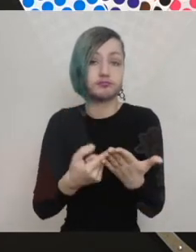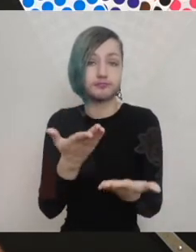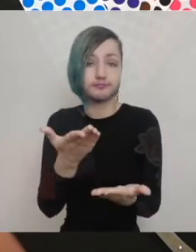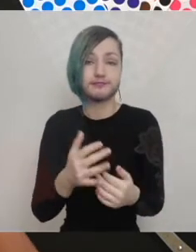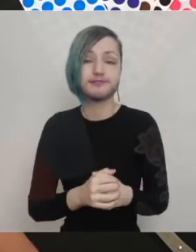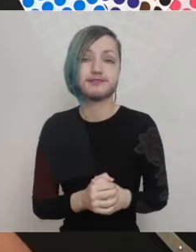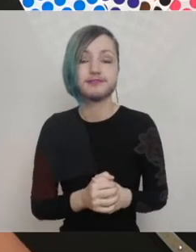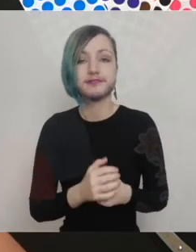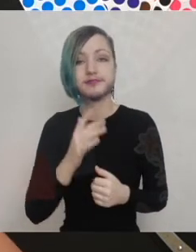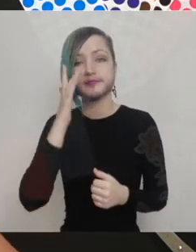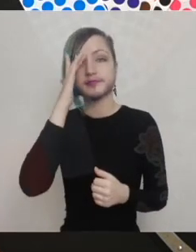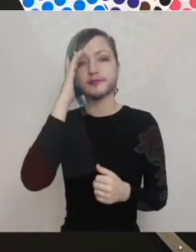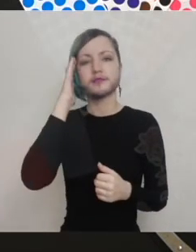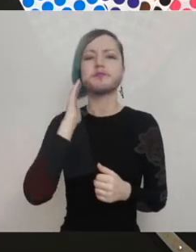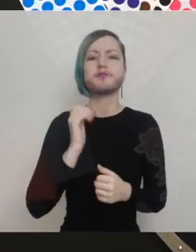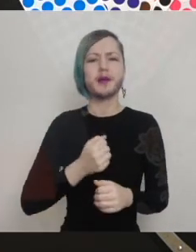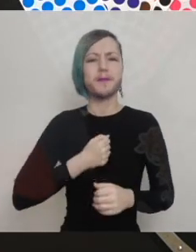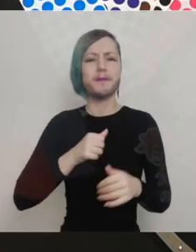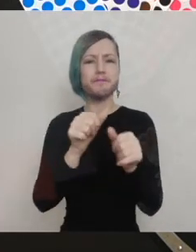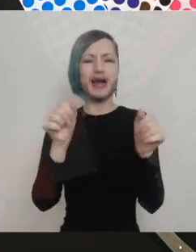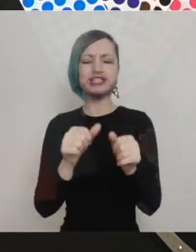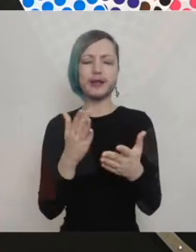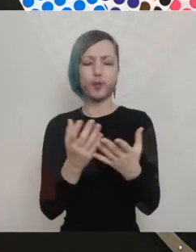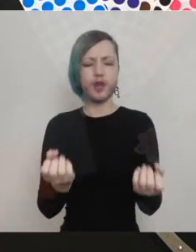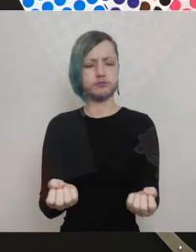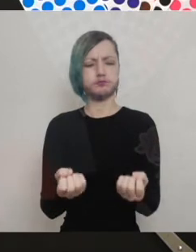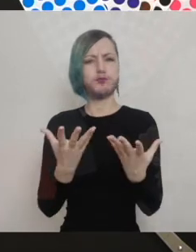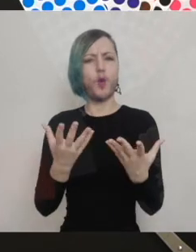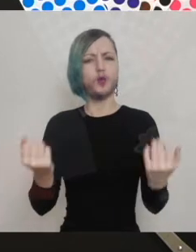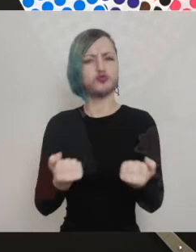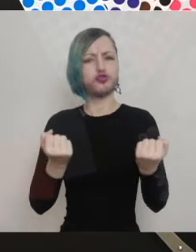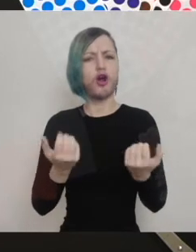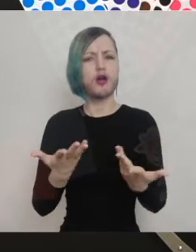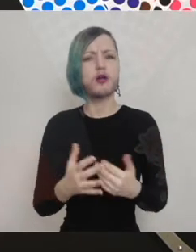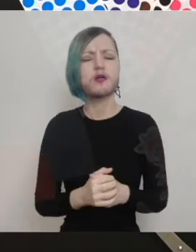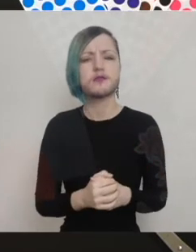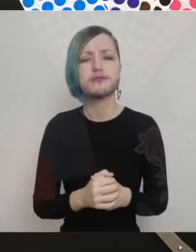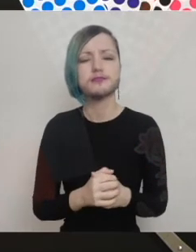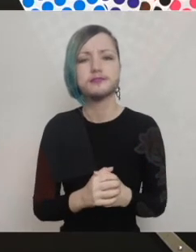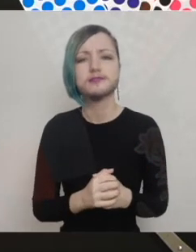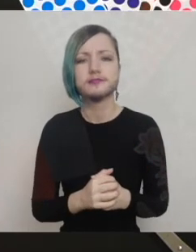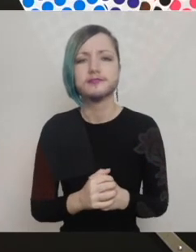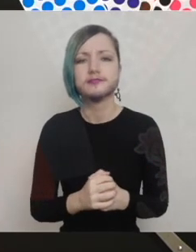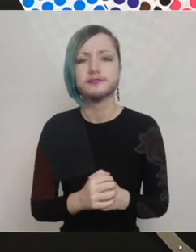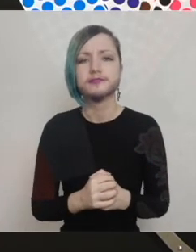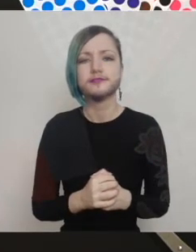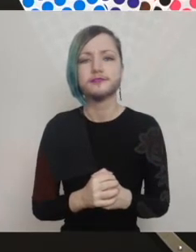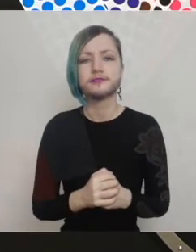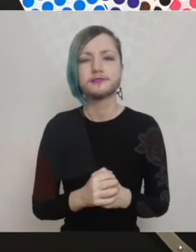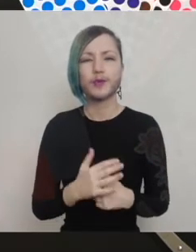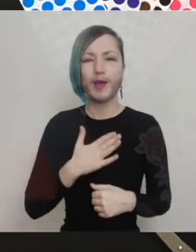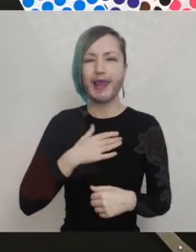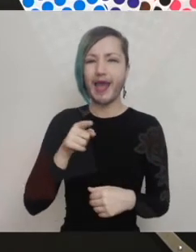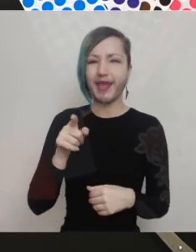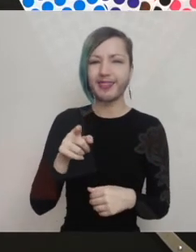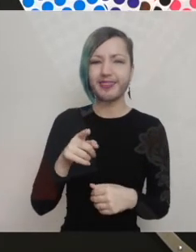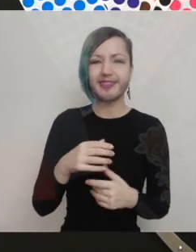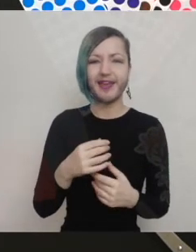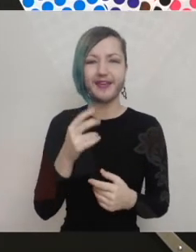But they're quite bold shapes I'm tearing out here. I quite like that, it makes it look as